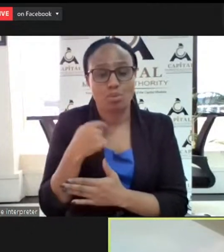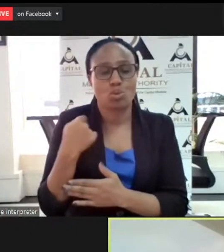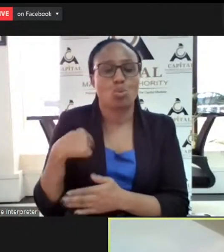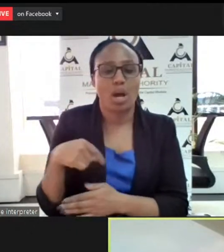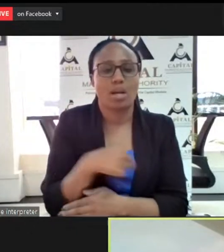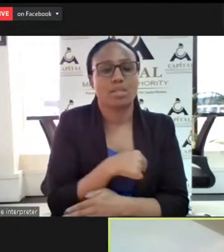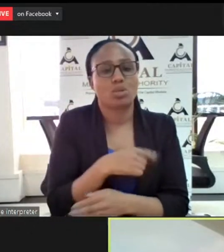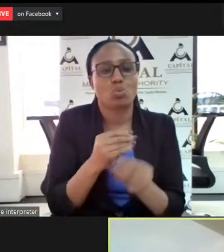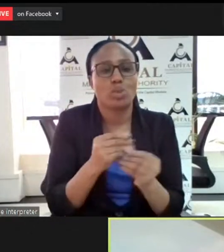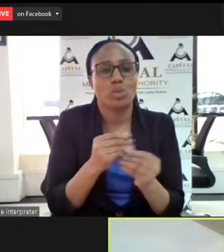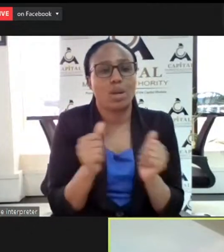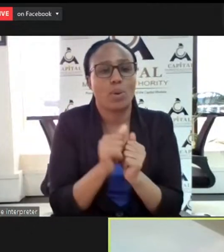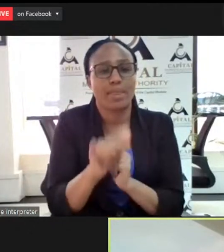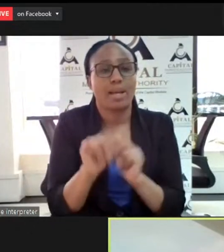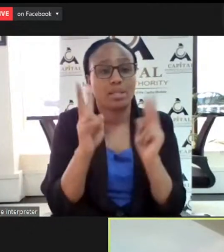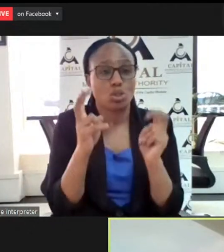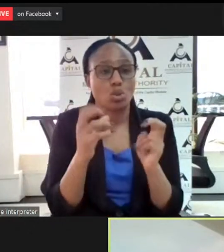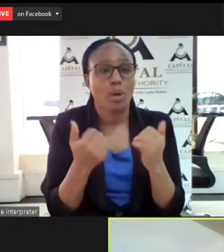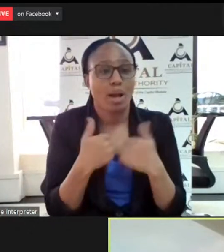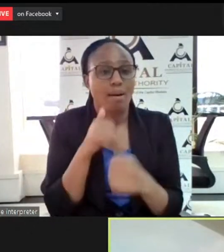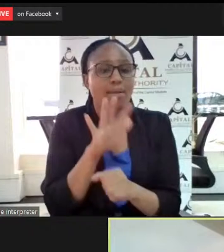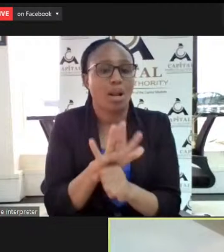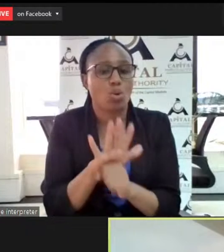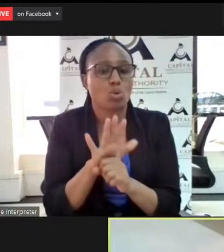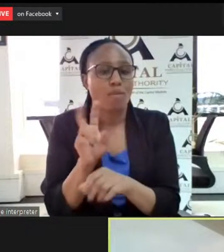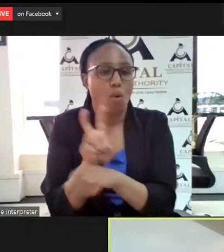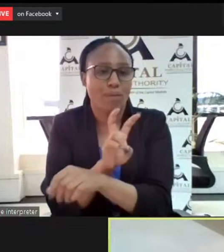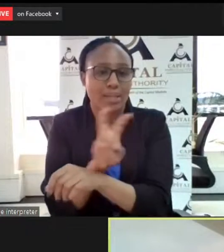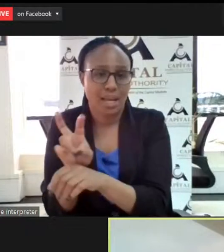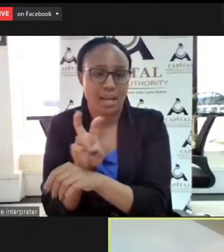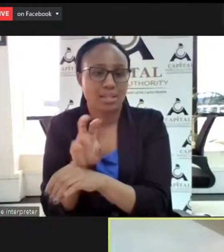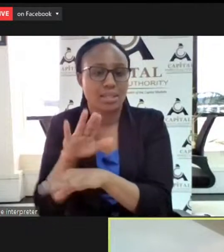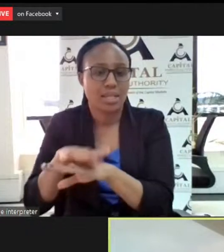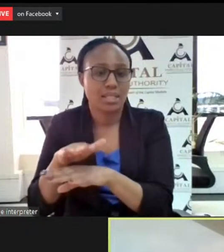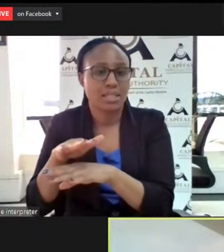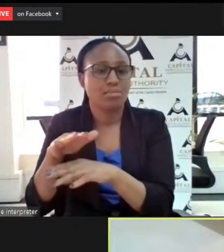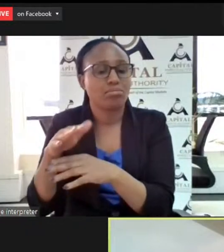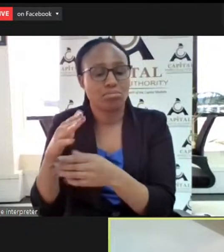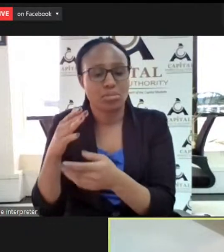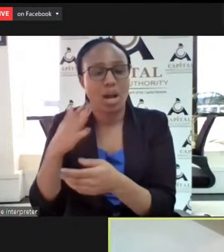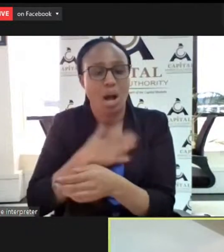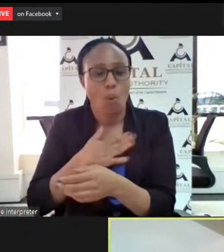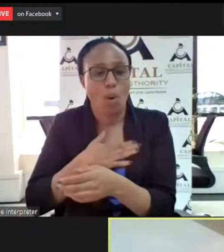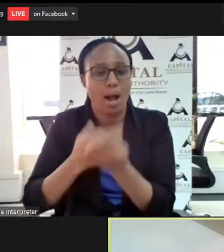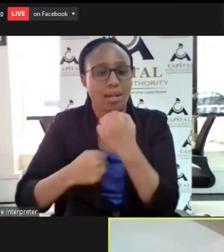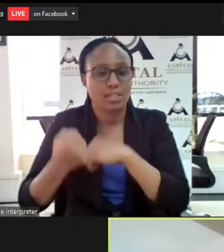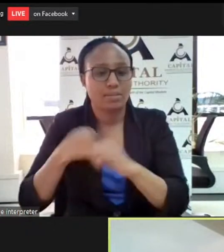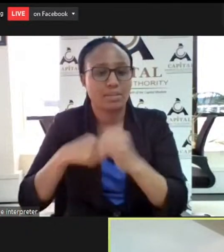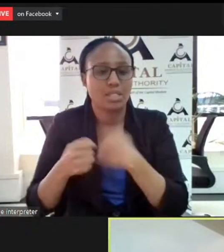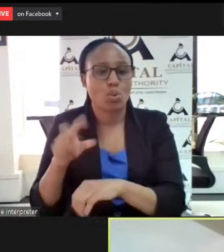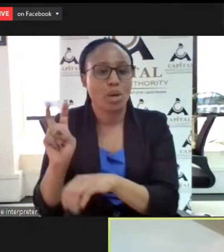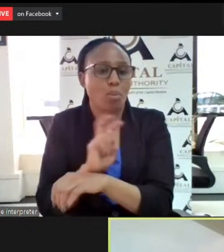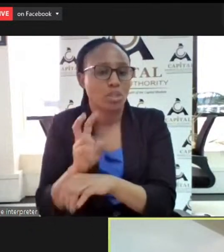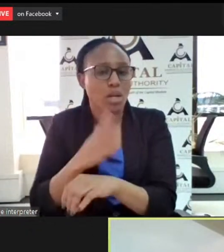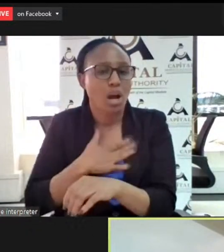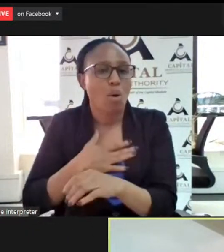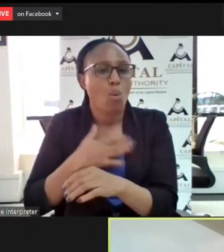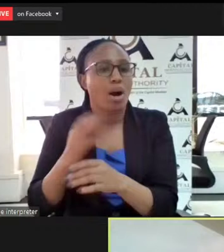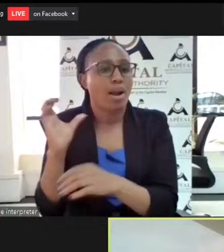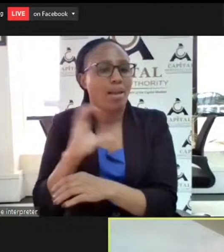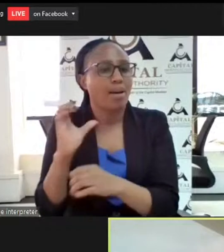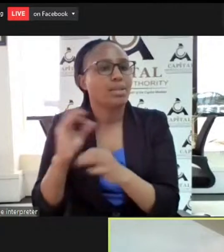with that issue. So there is a lot of oversight in terms of our activities. They monitor our clients' accounts. They make sure